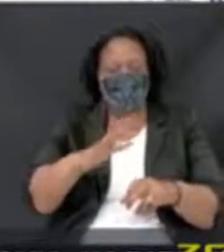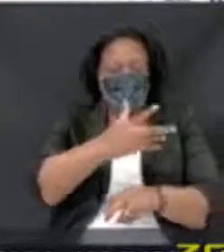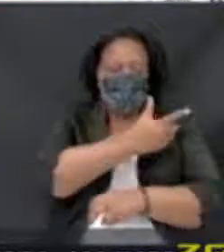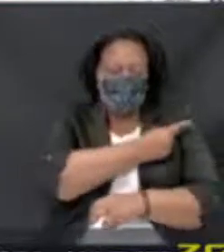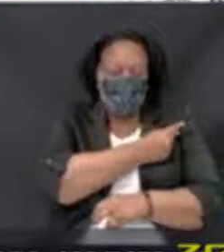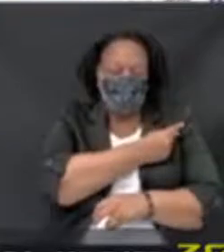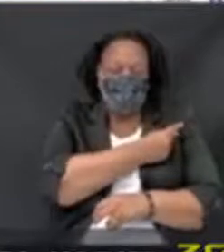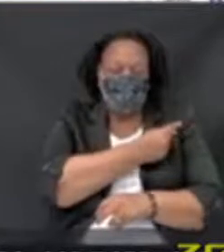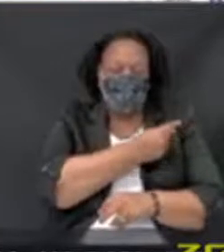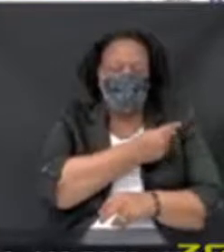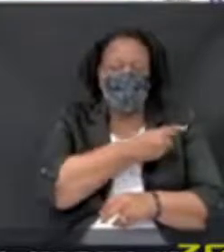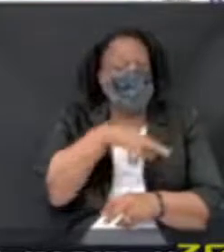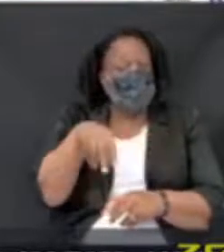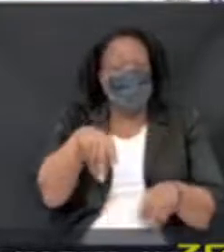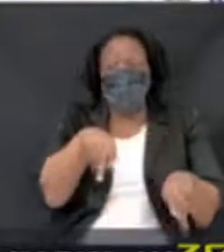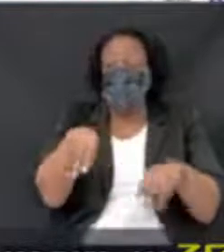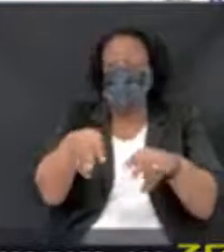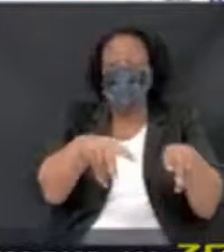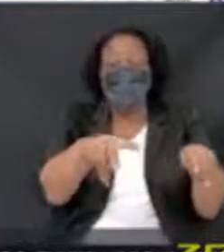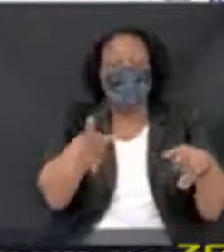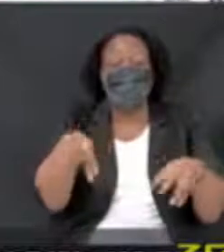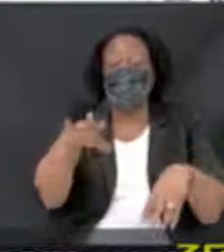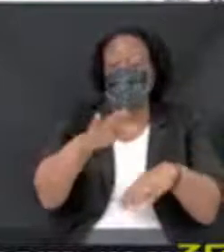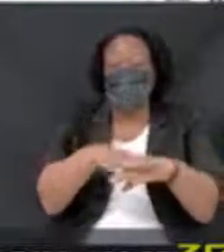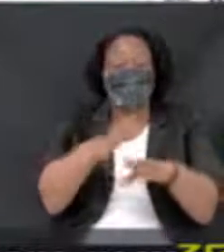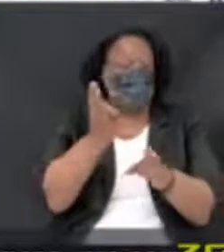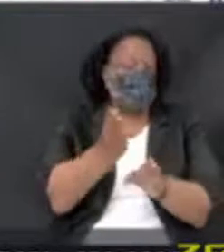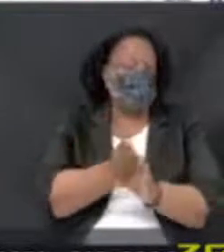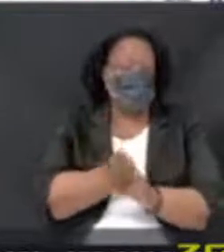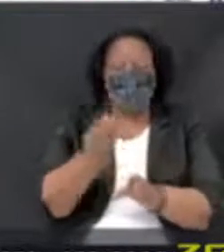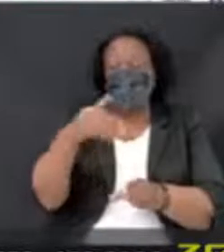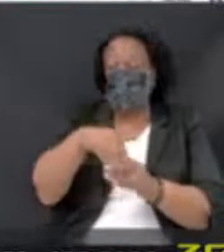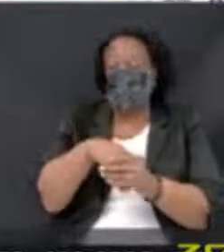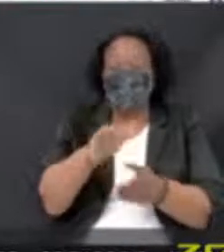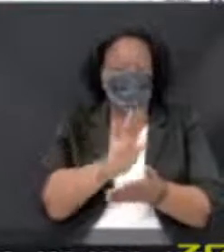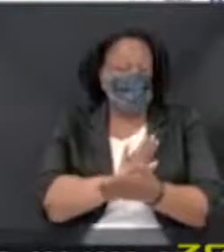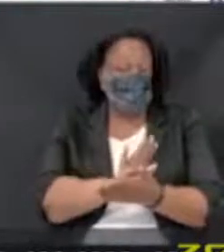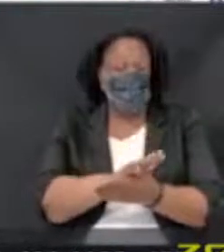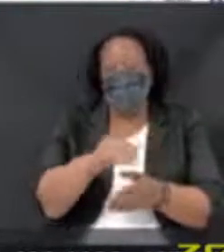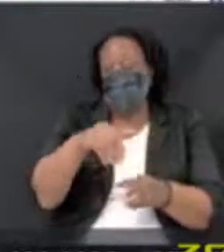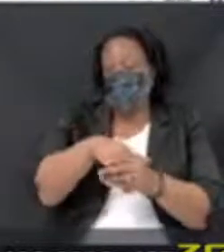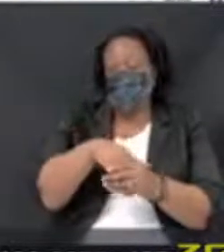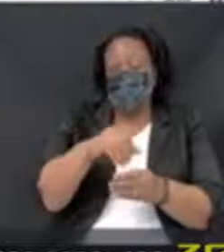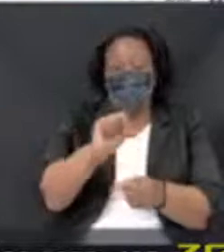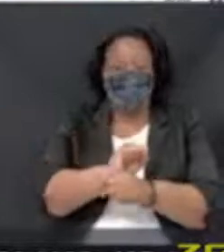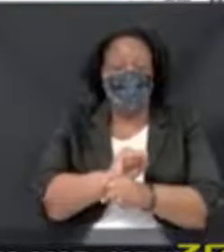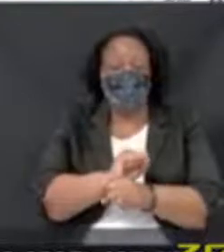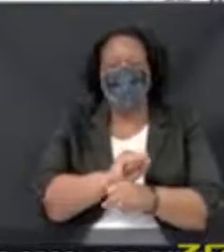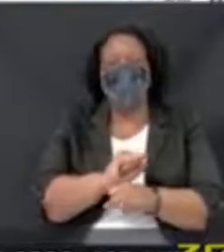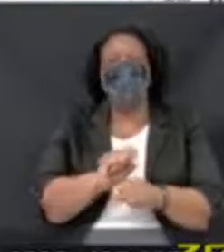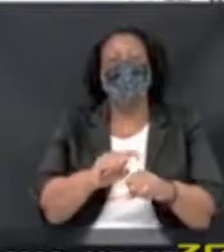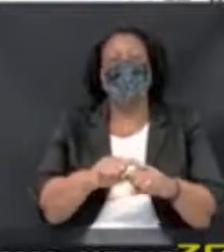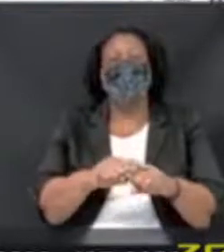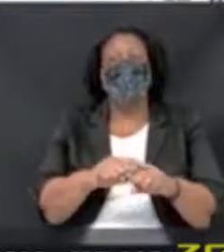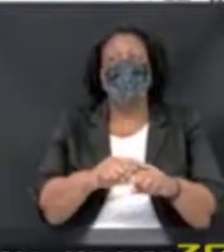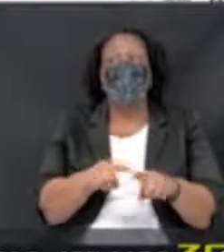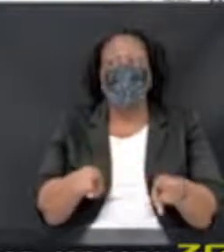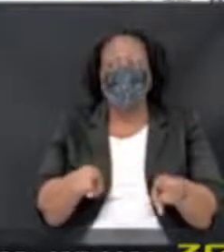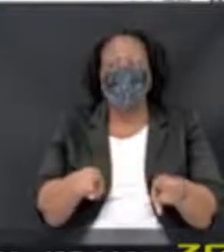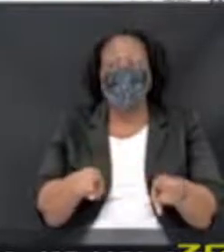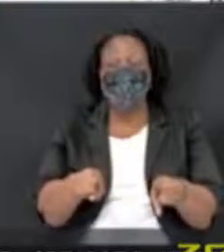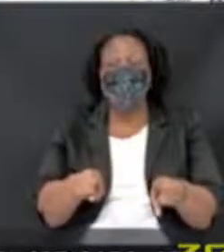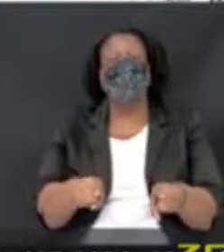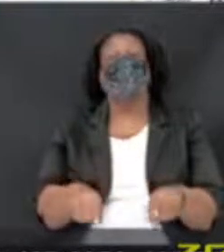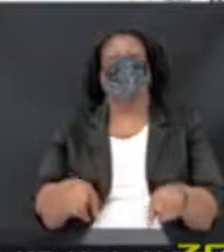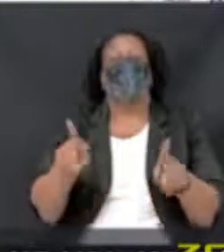institutions also, we institute the non-pharmaceutical measures where persons have to be wearing their